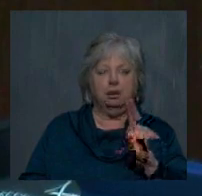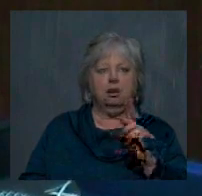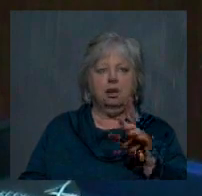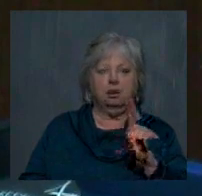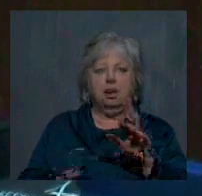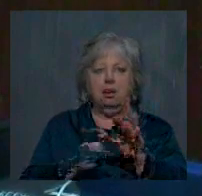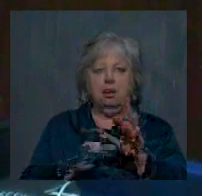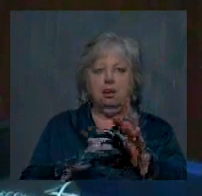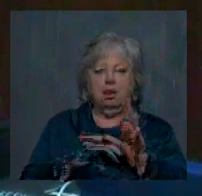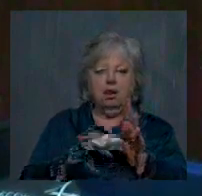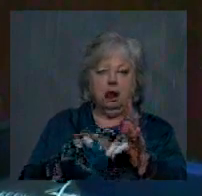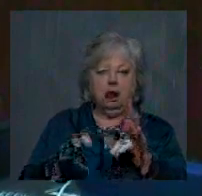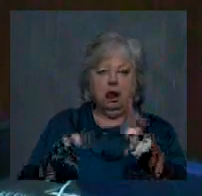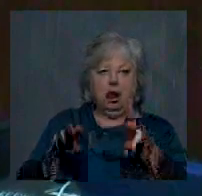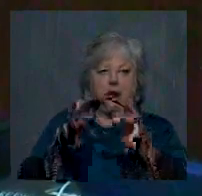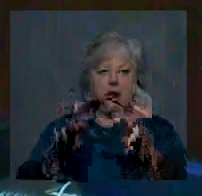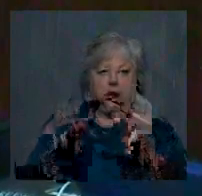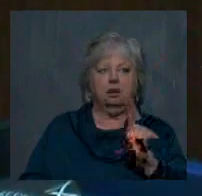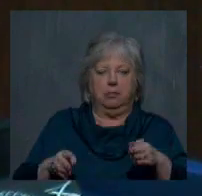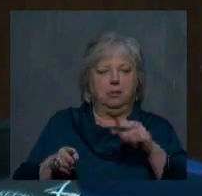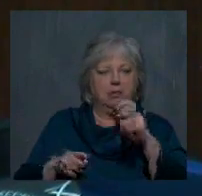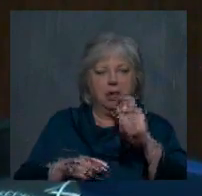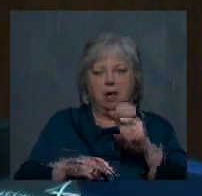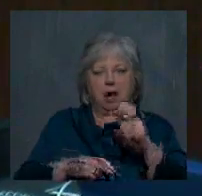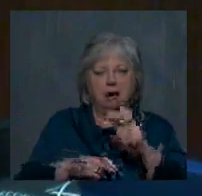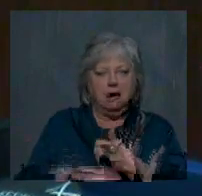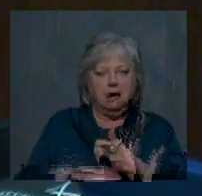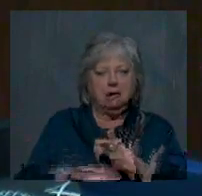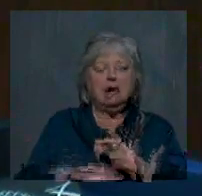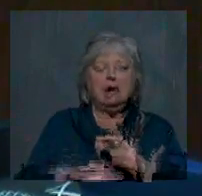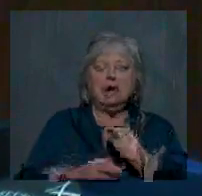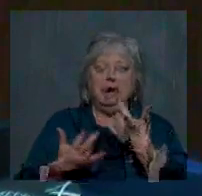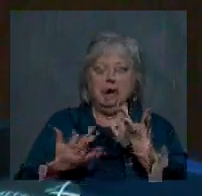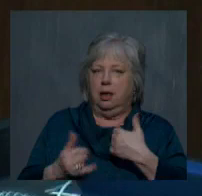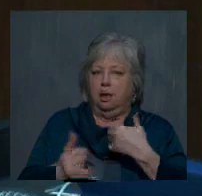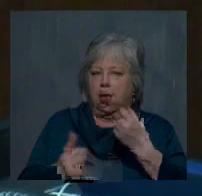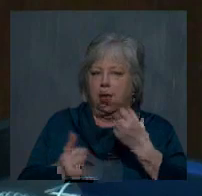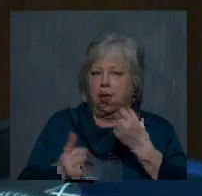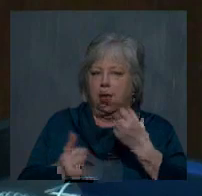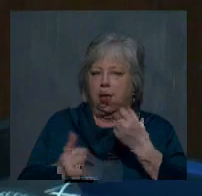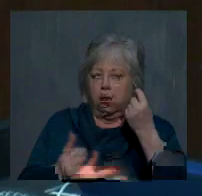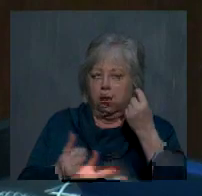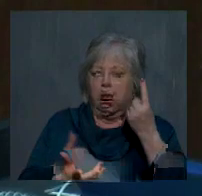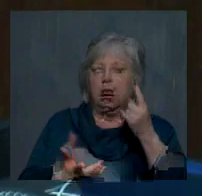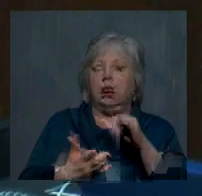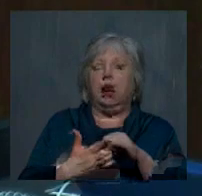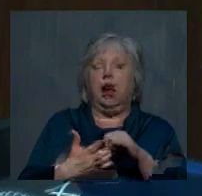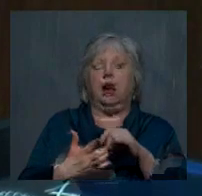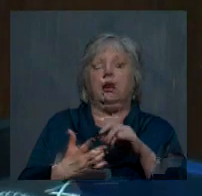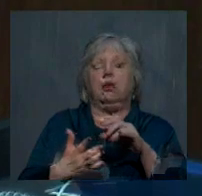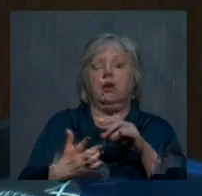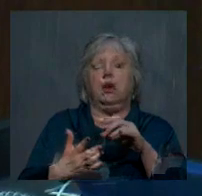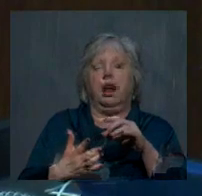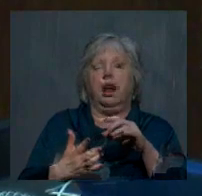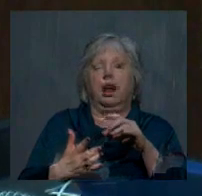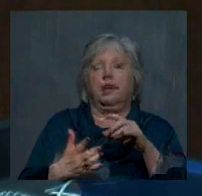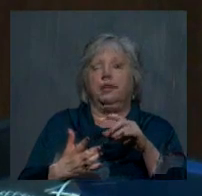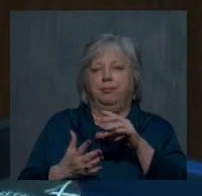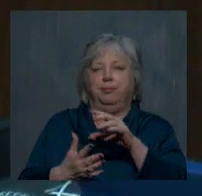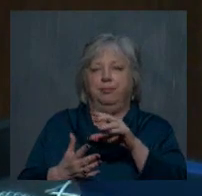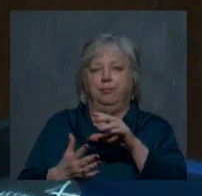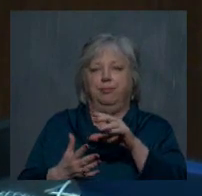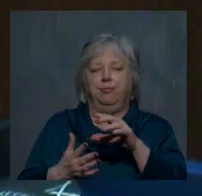seating here. Have not installed yet. And they're supposed to